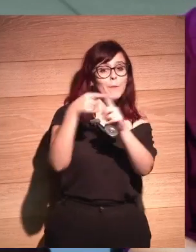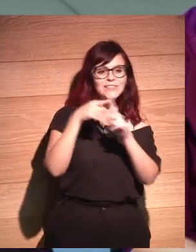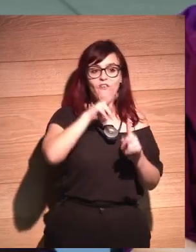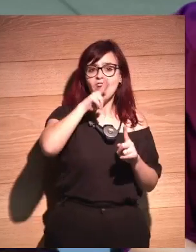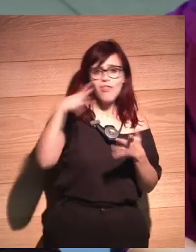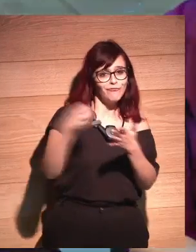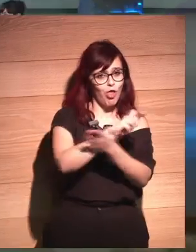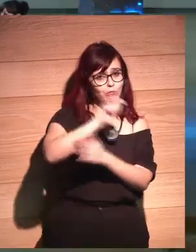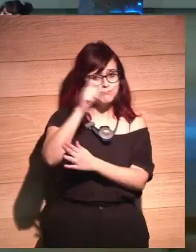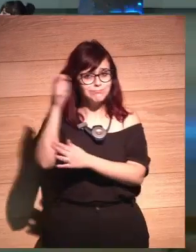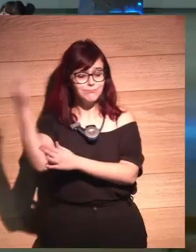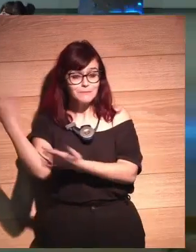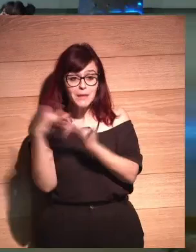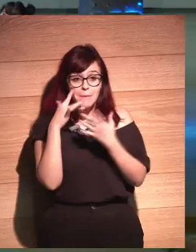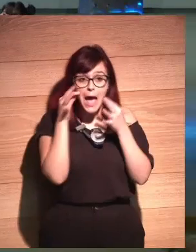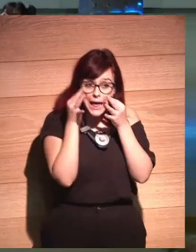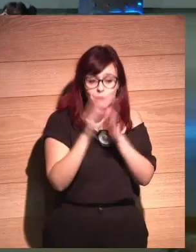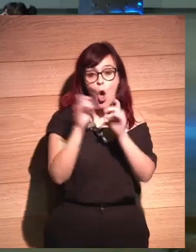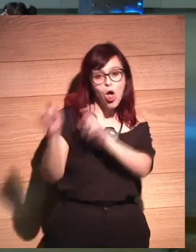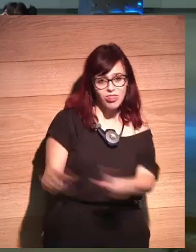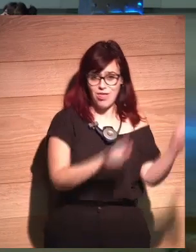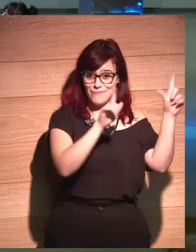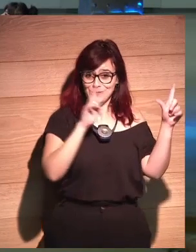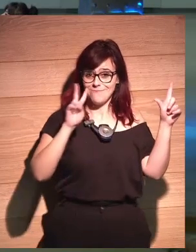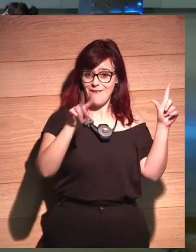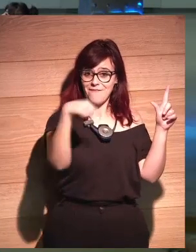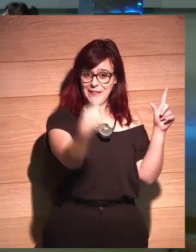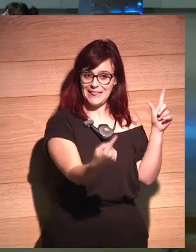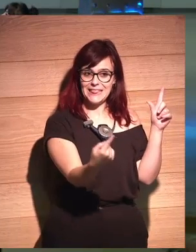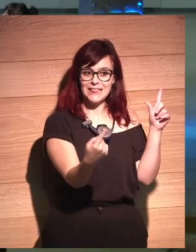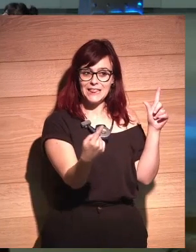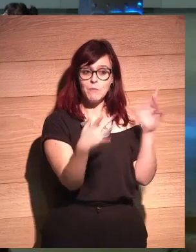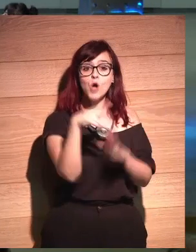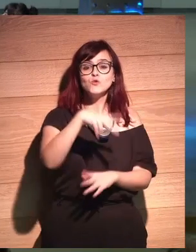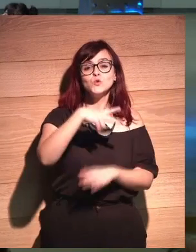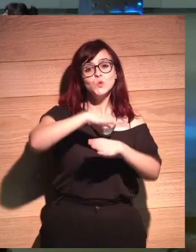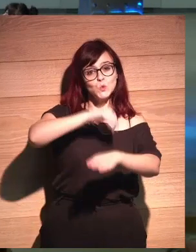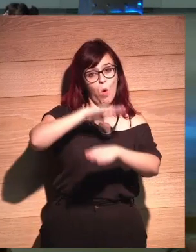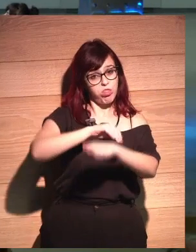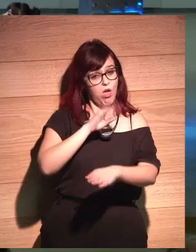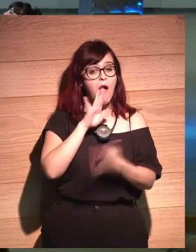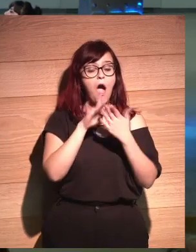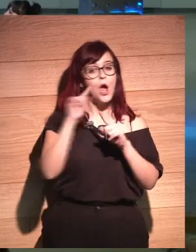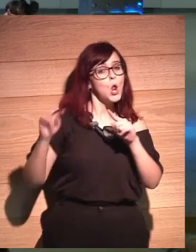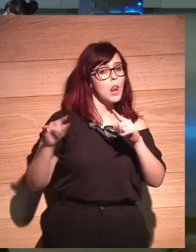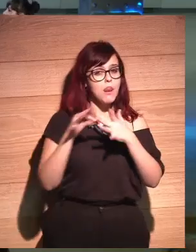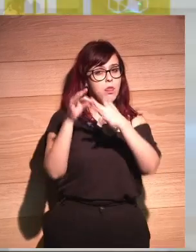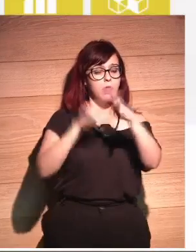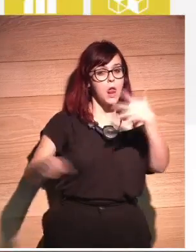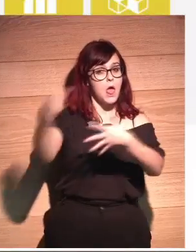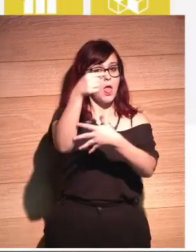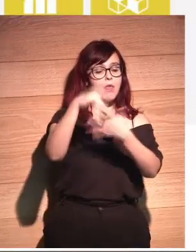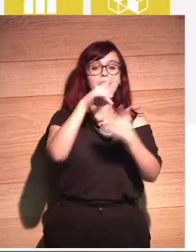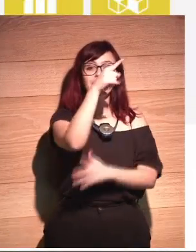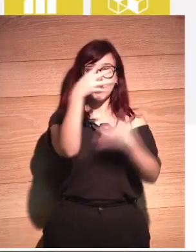top one, and you might think that all the objectives are green, but if we look at the next slide, this is Sweden,